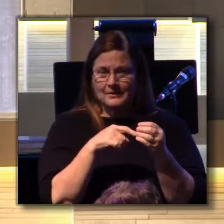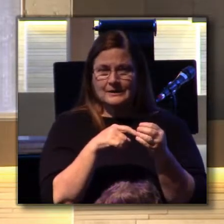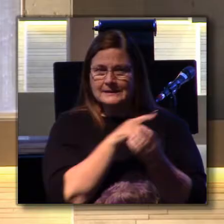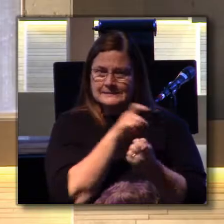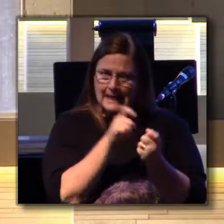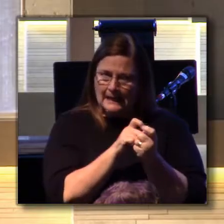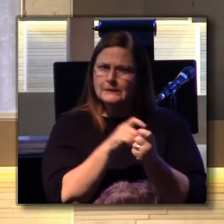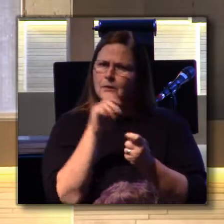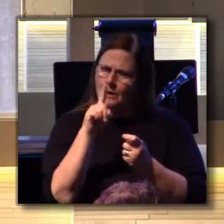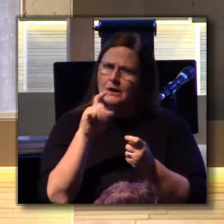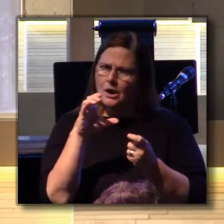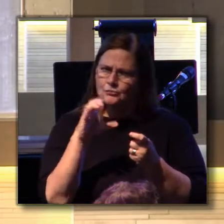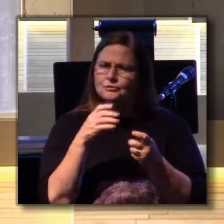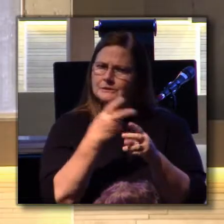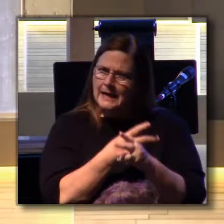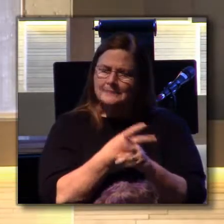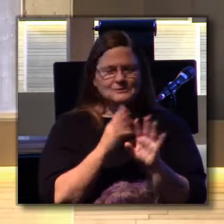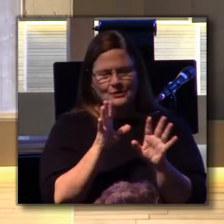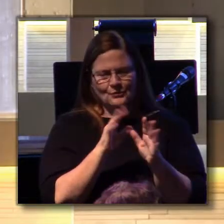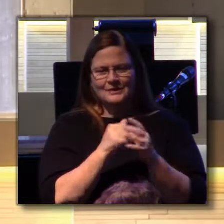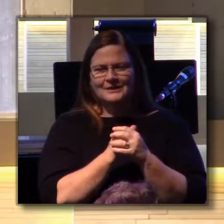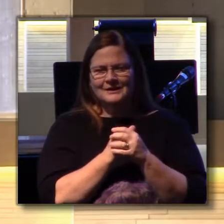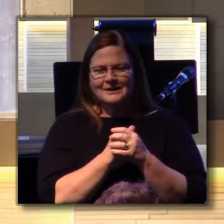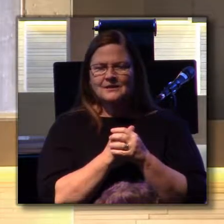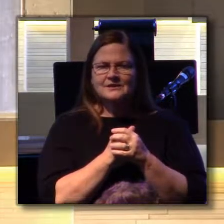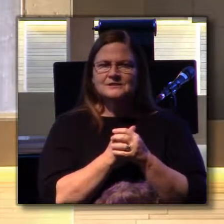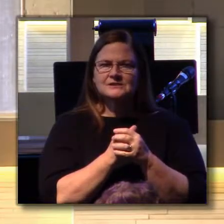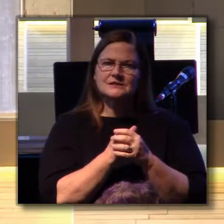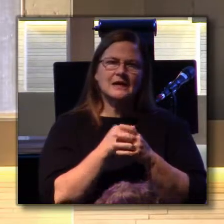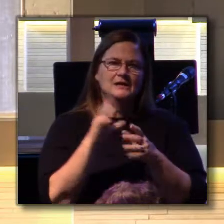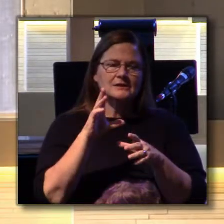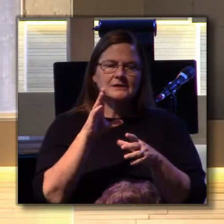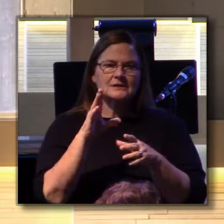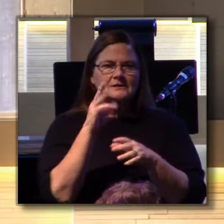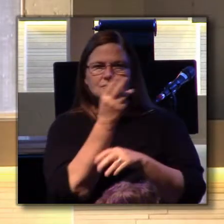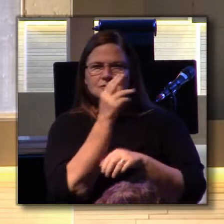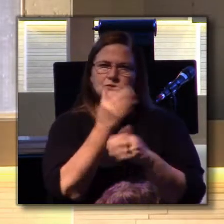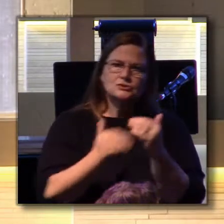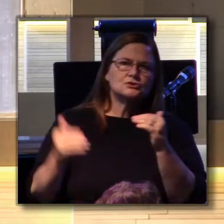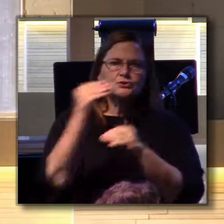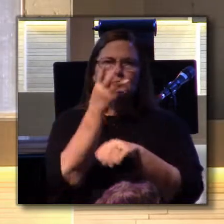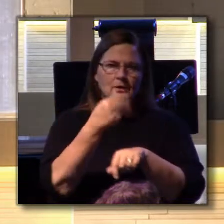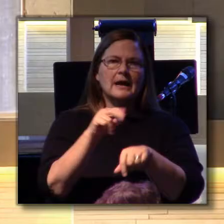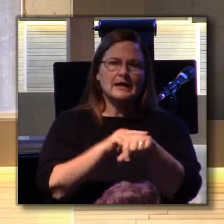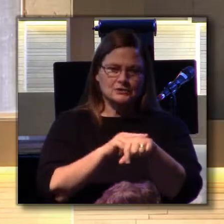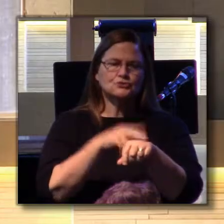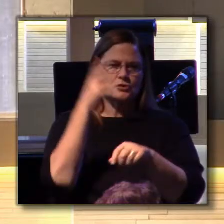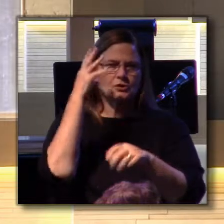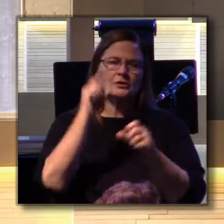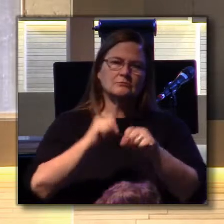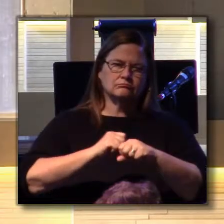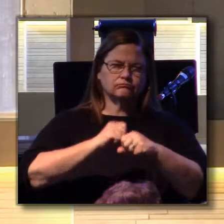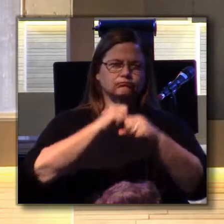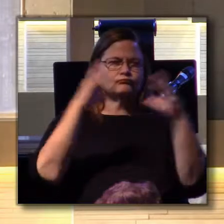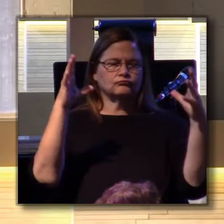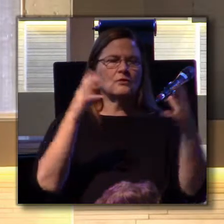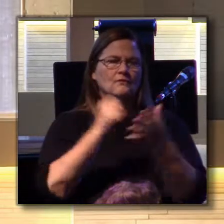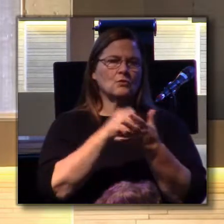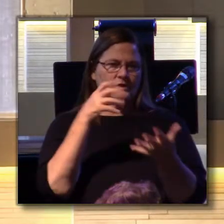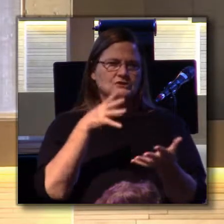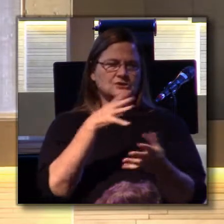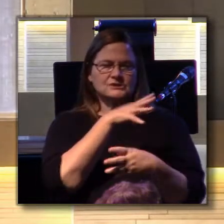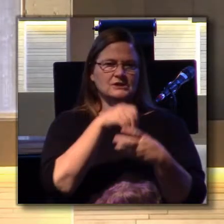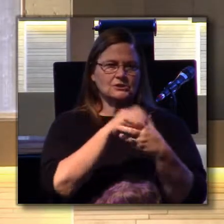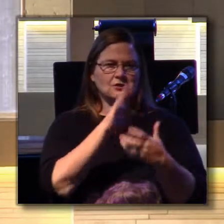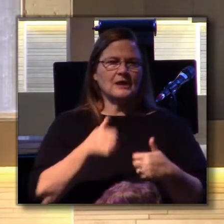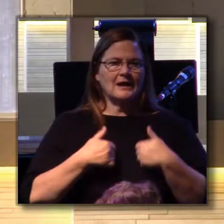is just saying, this is supernatural. This is a supernatural explosion of the riches in your life. And he's